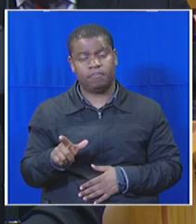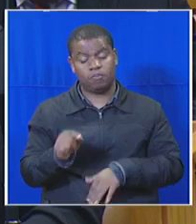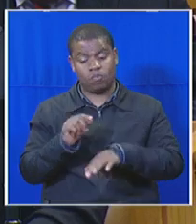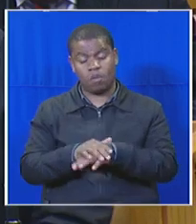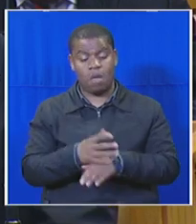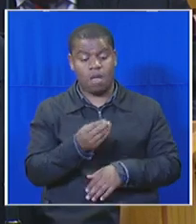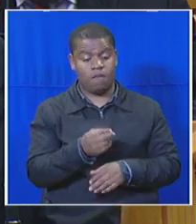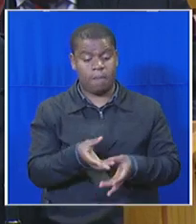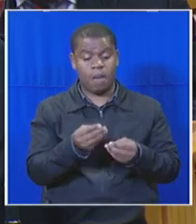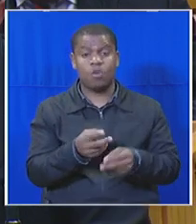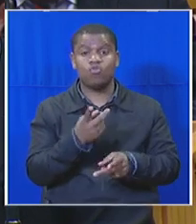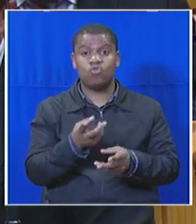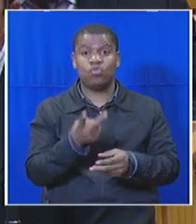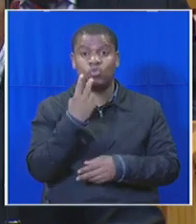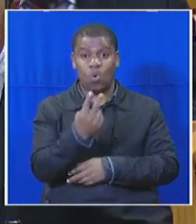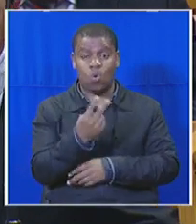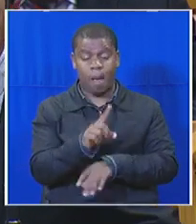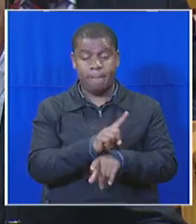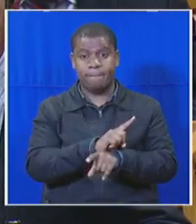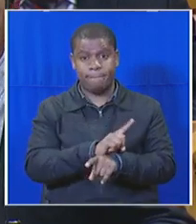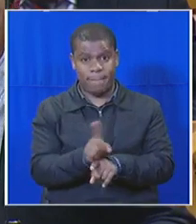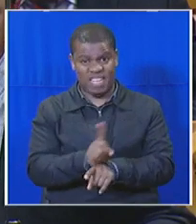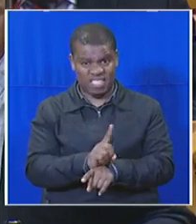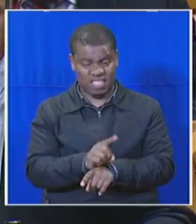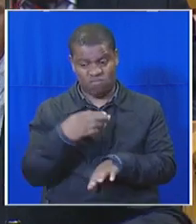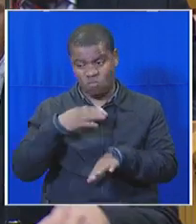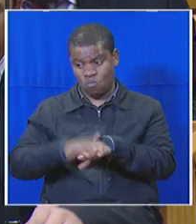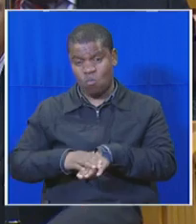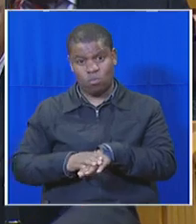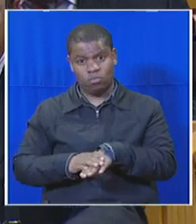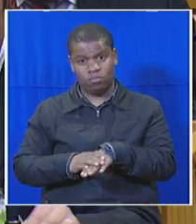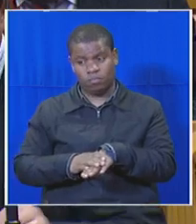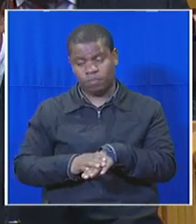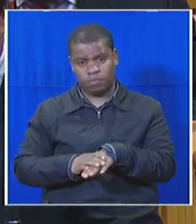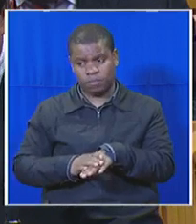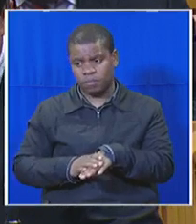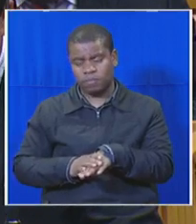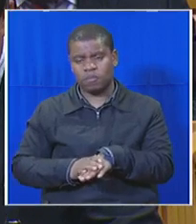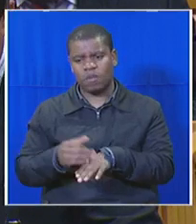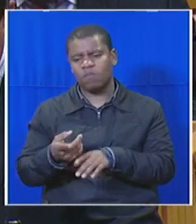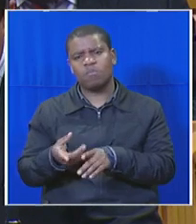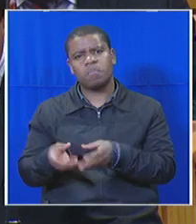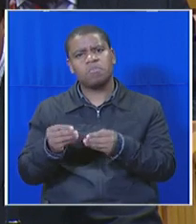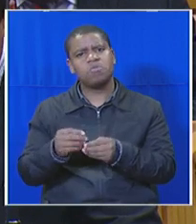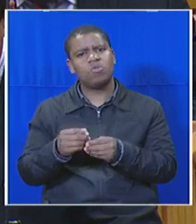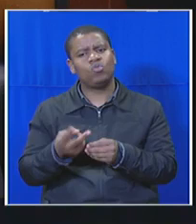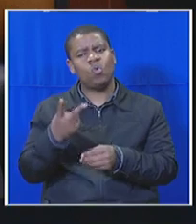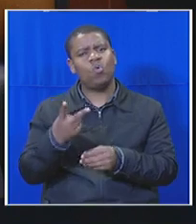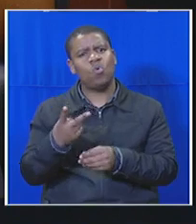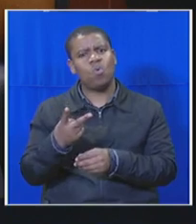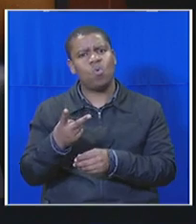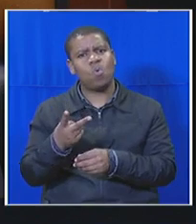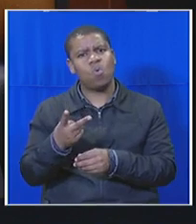minutes for a reply. Are you going to deduct what the Honourable Deputy Minister has used already from the 2 minutes? Or are you going to give her full 2 minutes